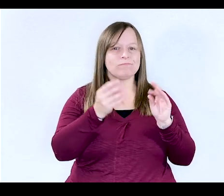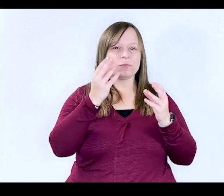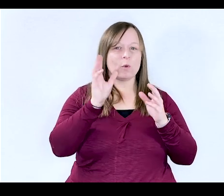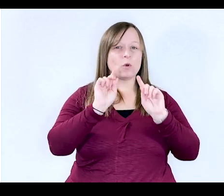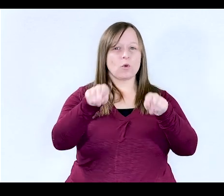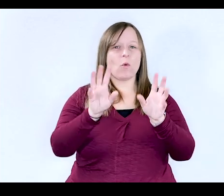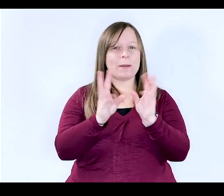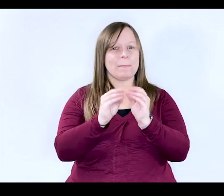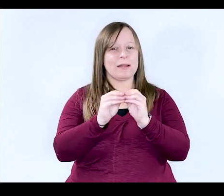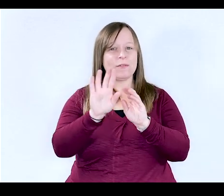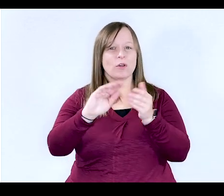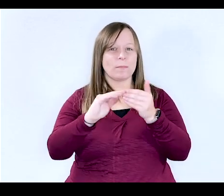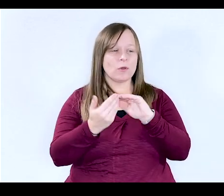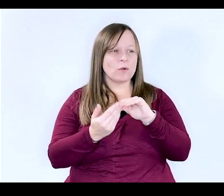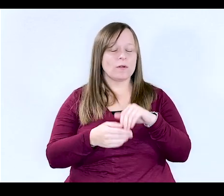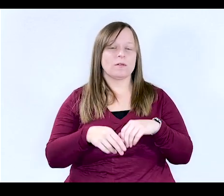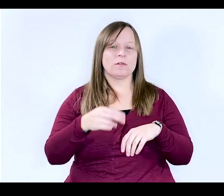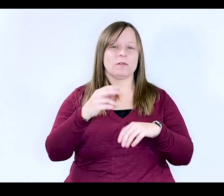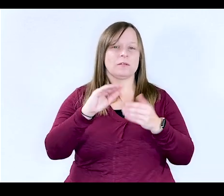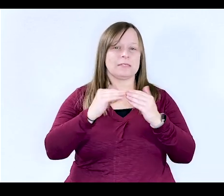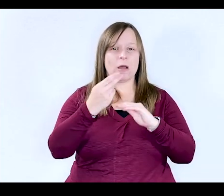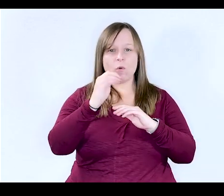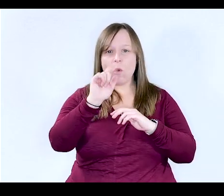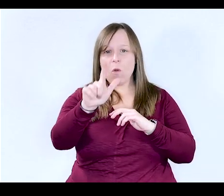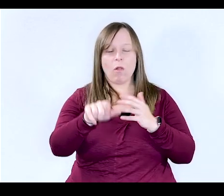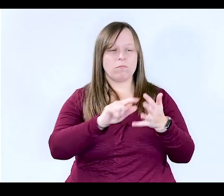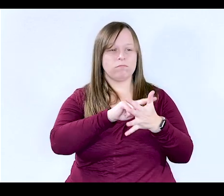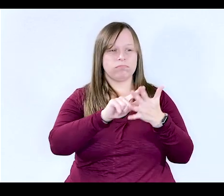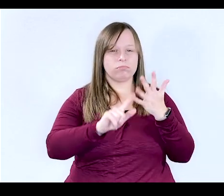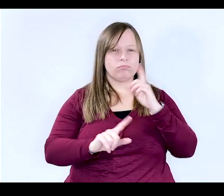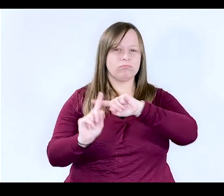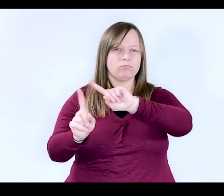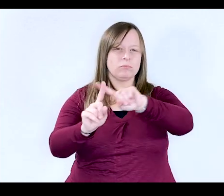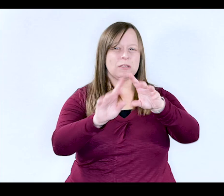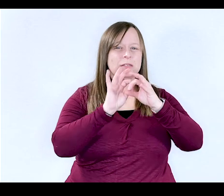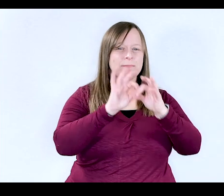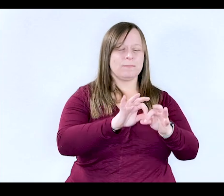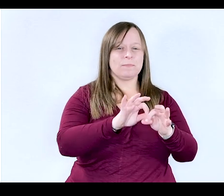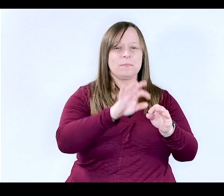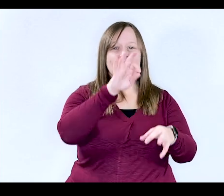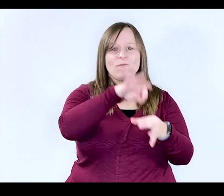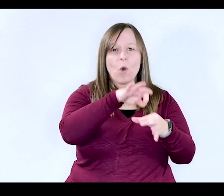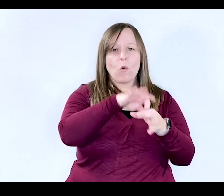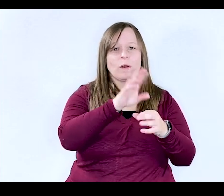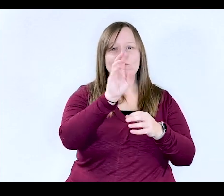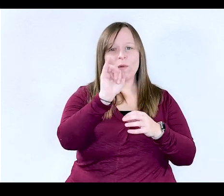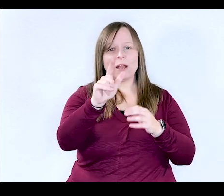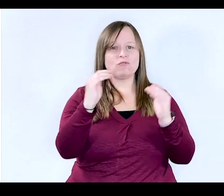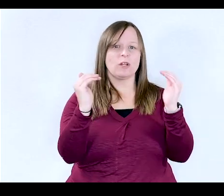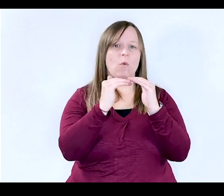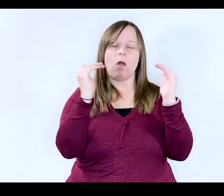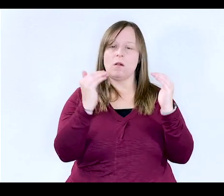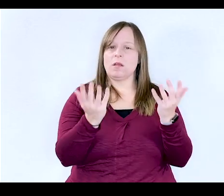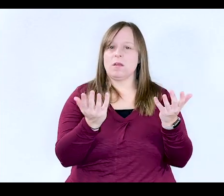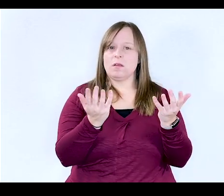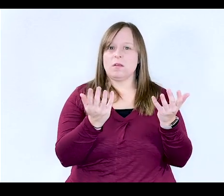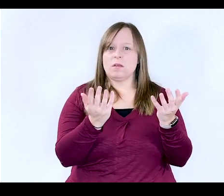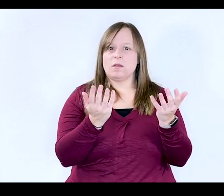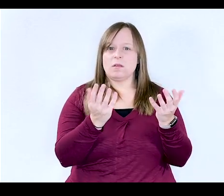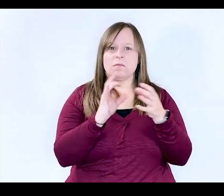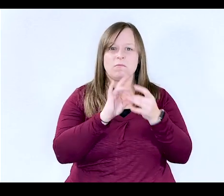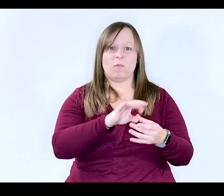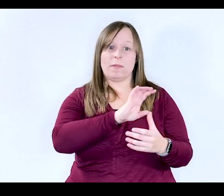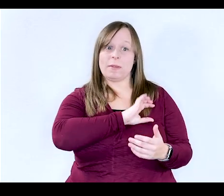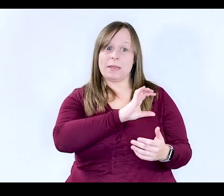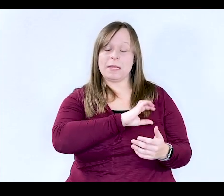go to meetings in their community, town halls, having to do with the vote, having to do with racial equality, having